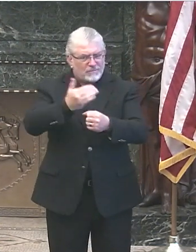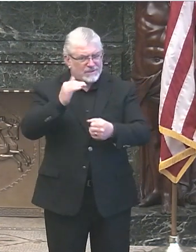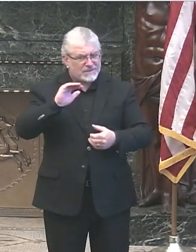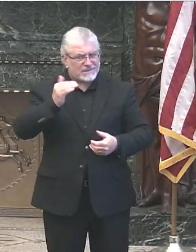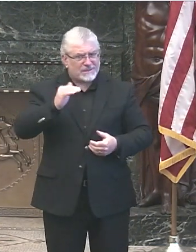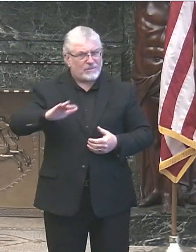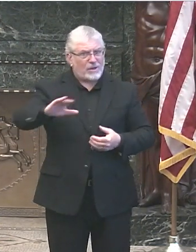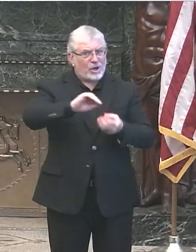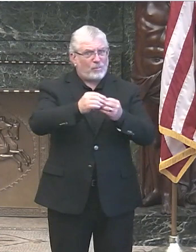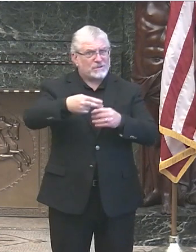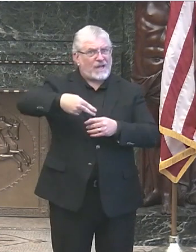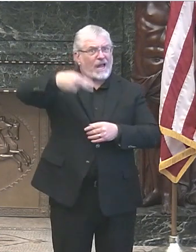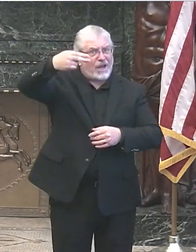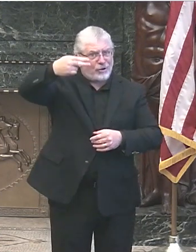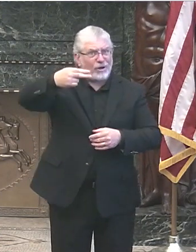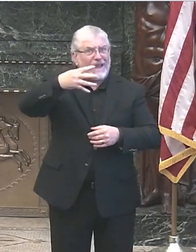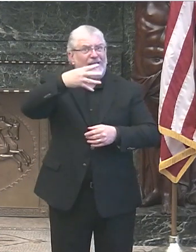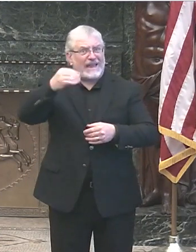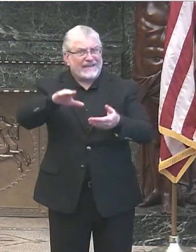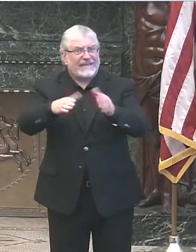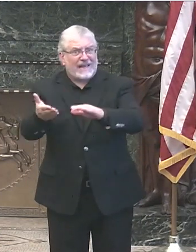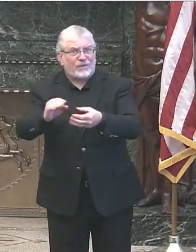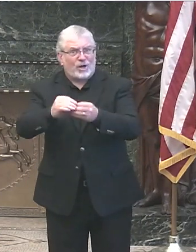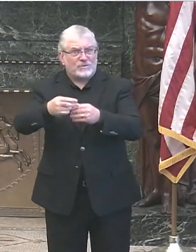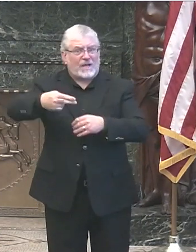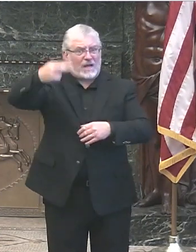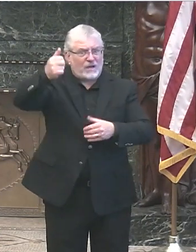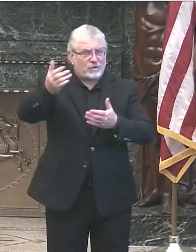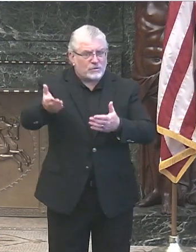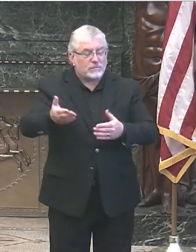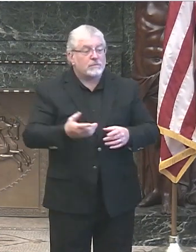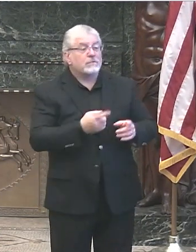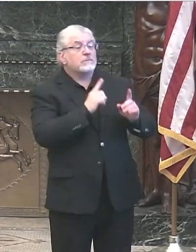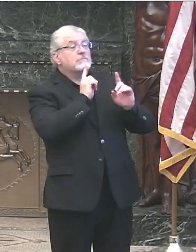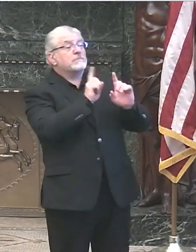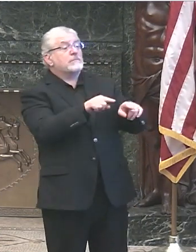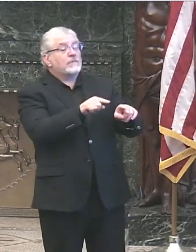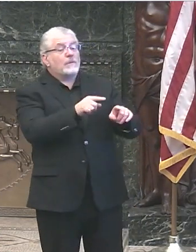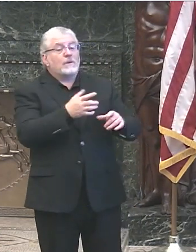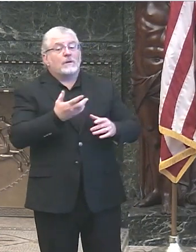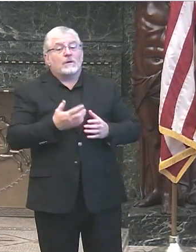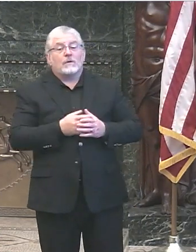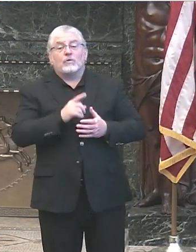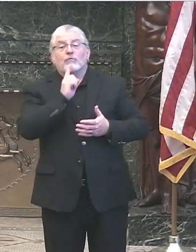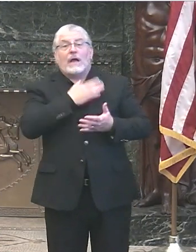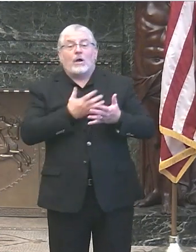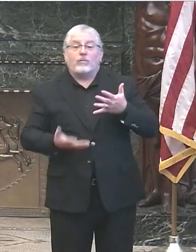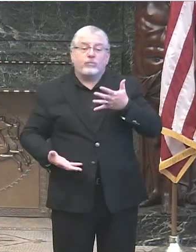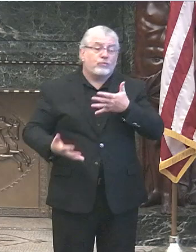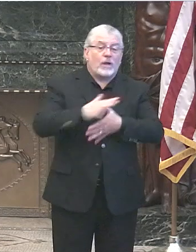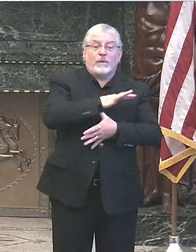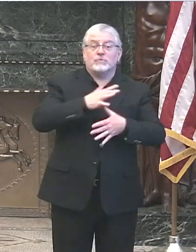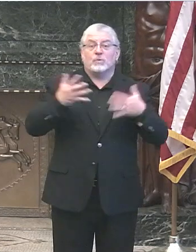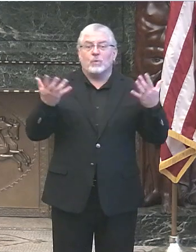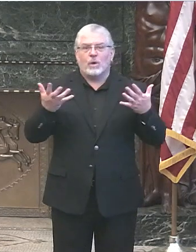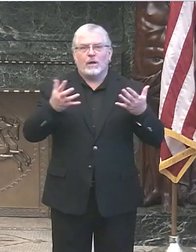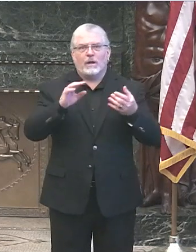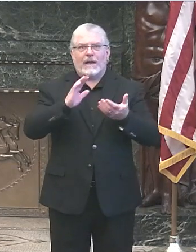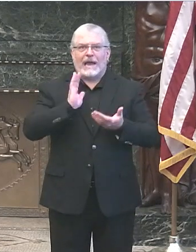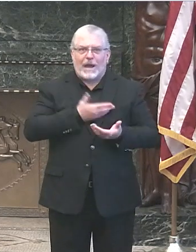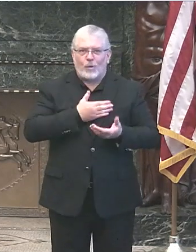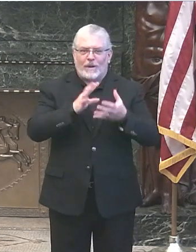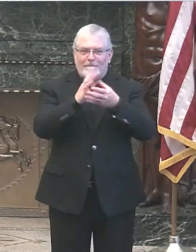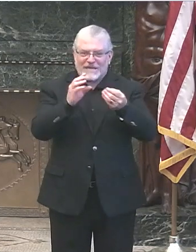other cities? So, again, our primary strategy right now really is messaging around social distancing. We are